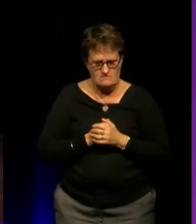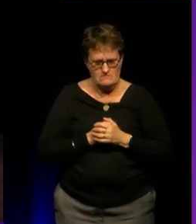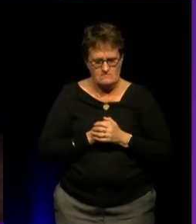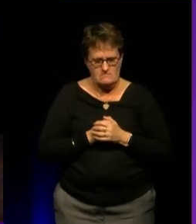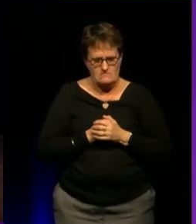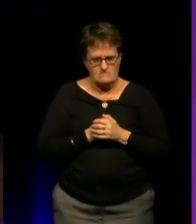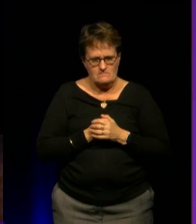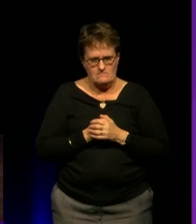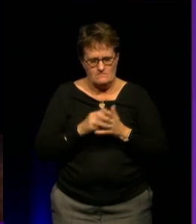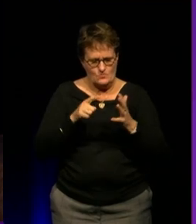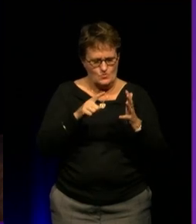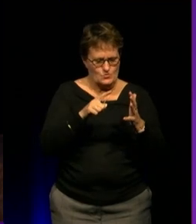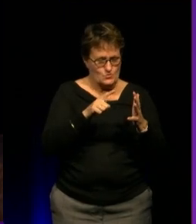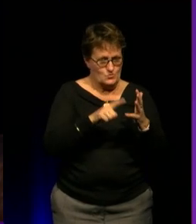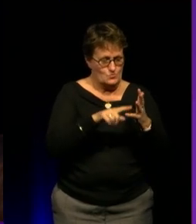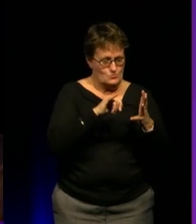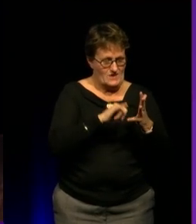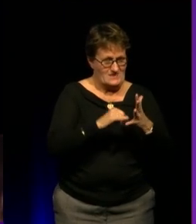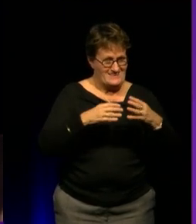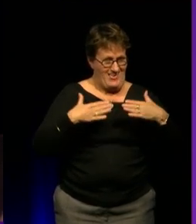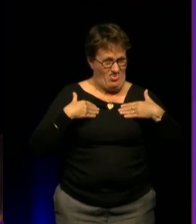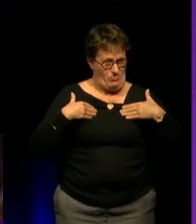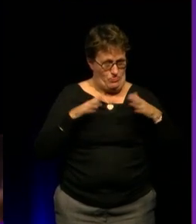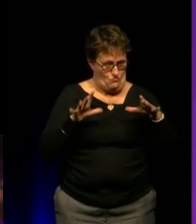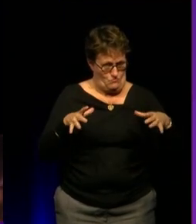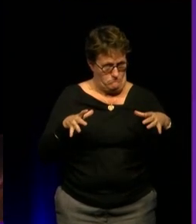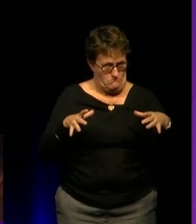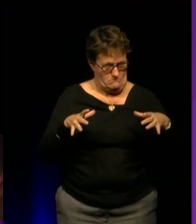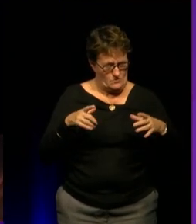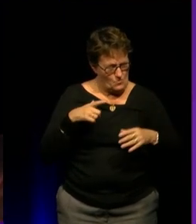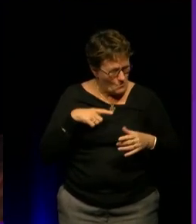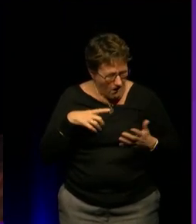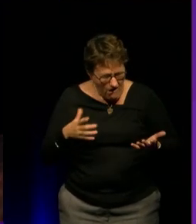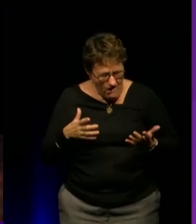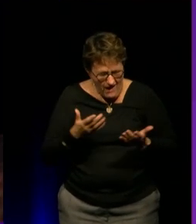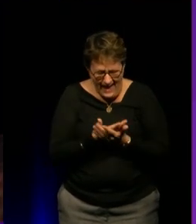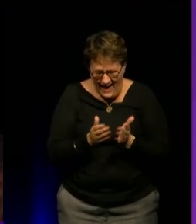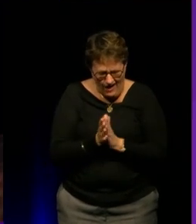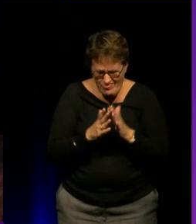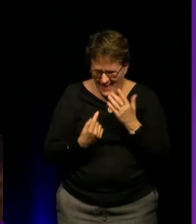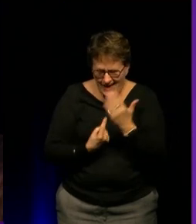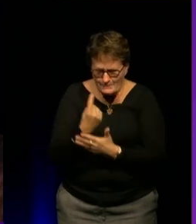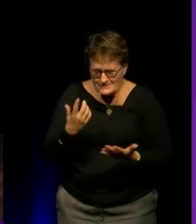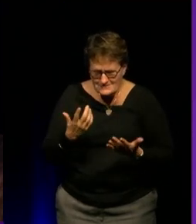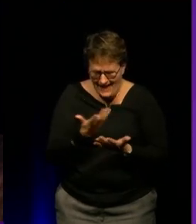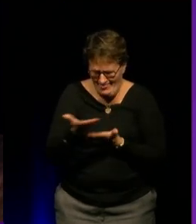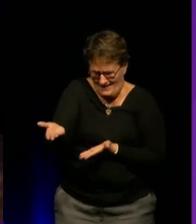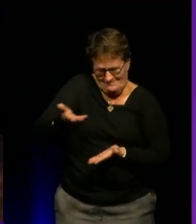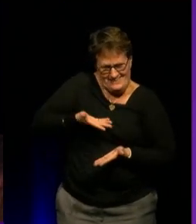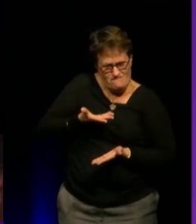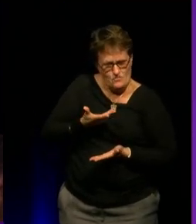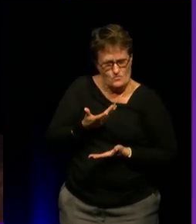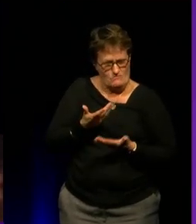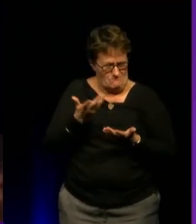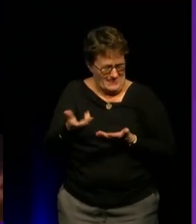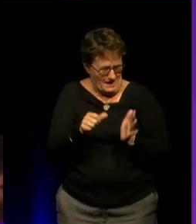US Health Group. So why? To take us through how that funding came about.